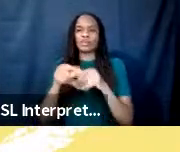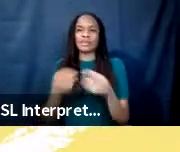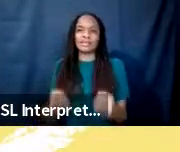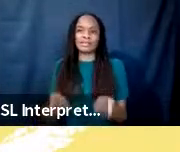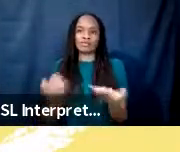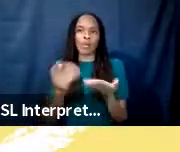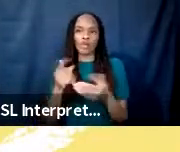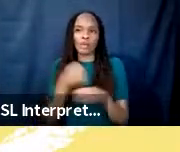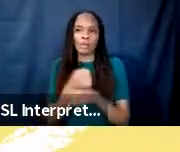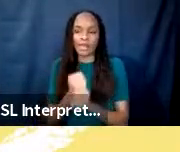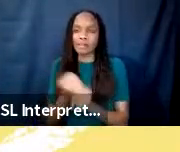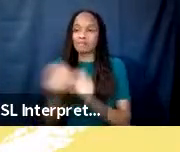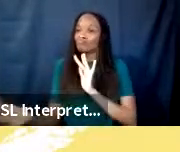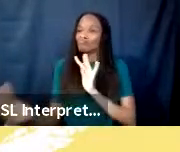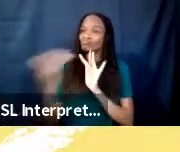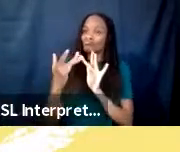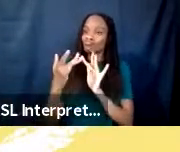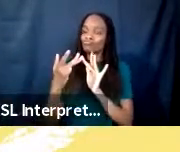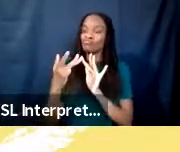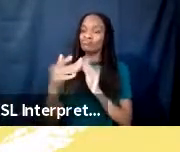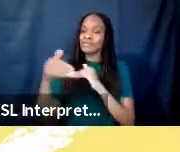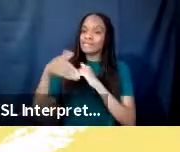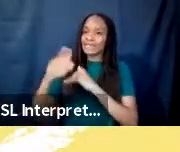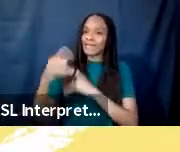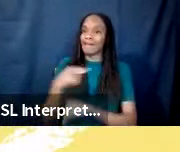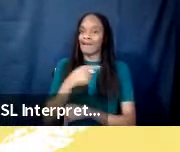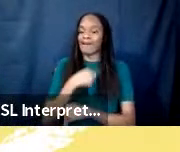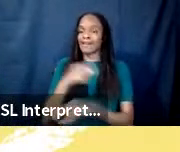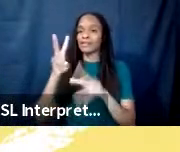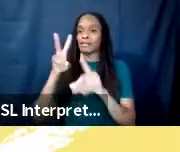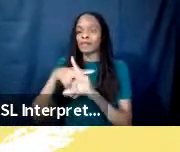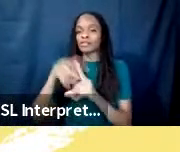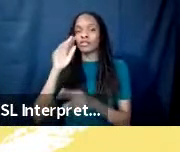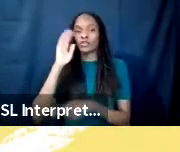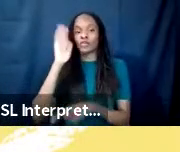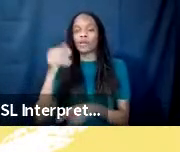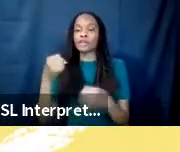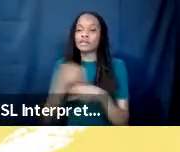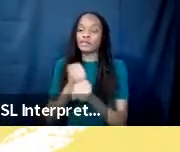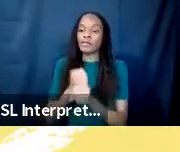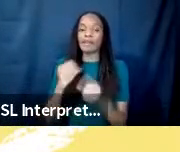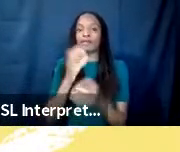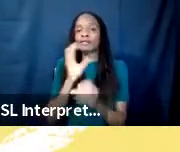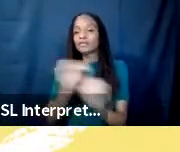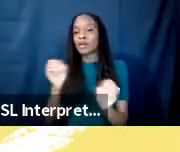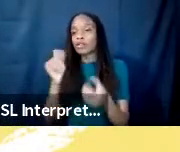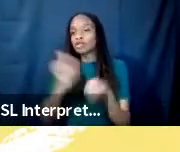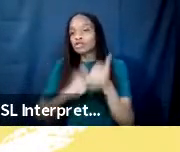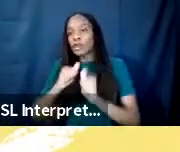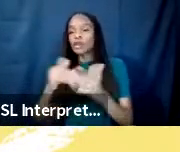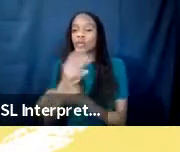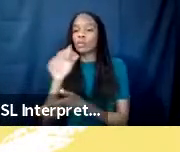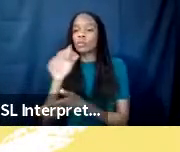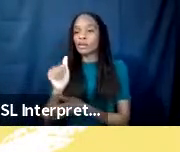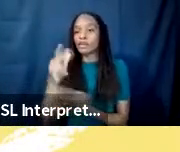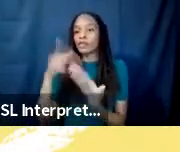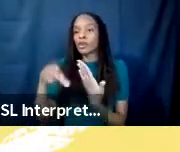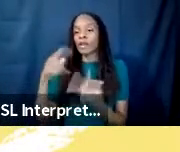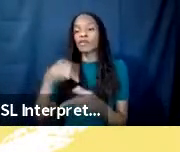you reach out, submit an application if you're going to make a non-dramatic new media program, and we'll find an agreement that works right for you.